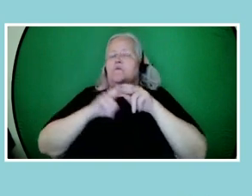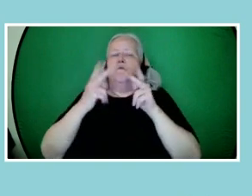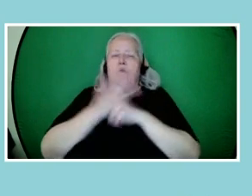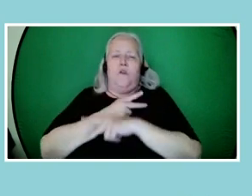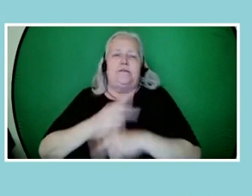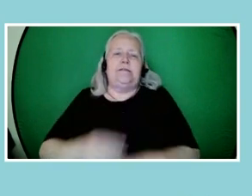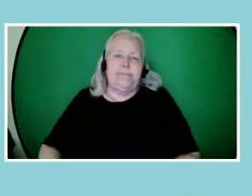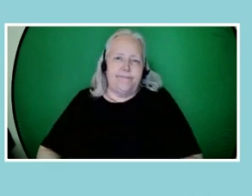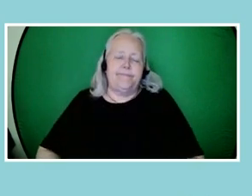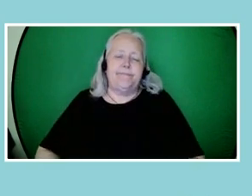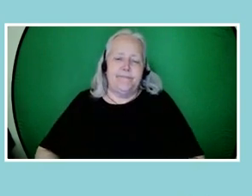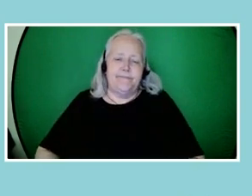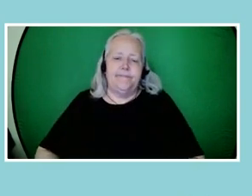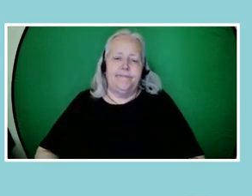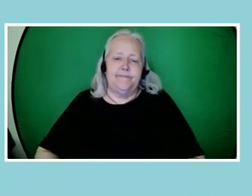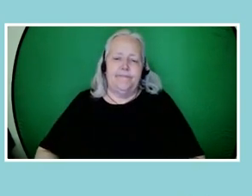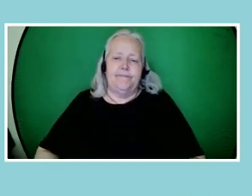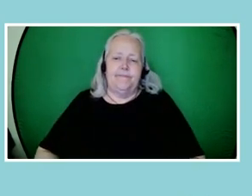please.